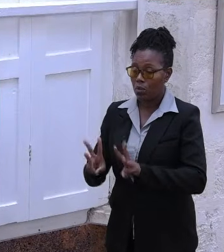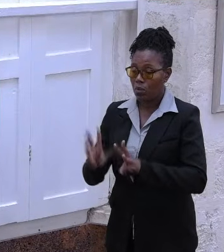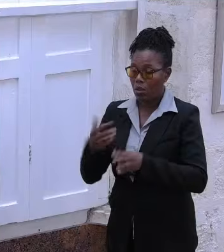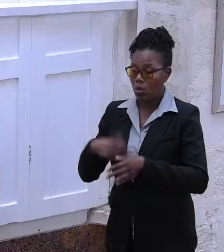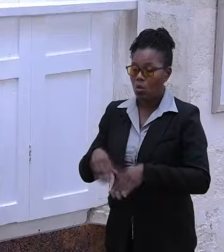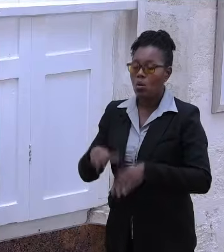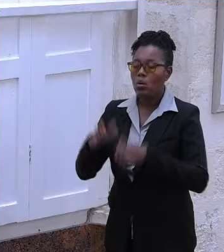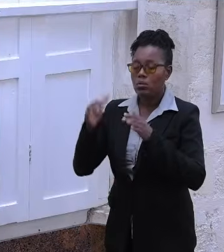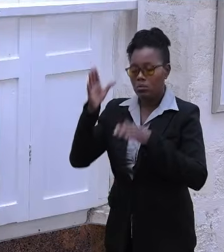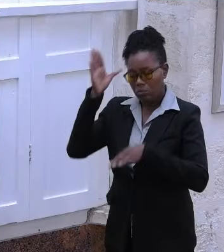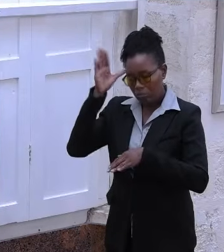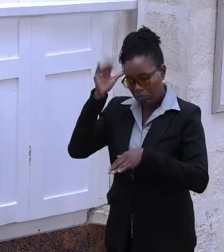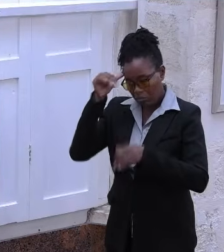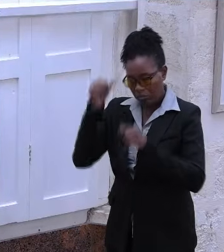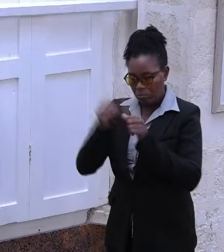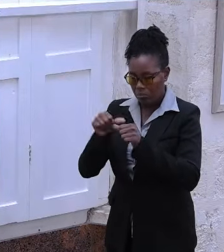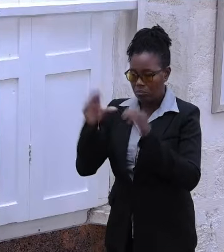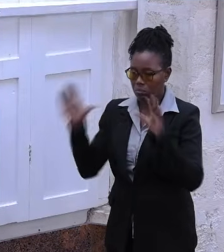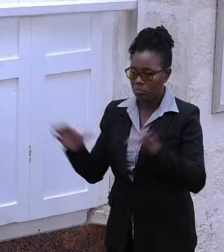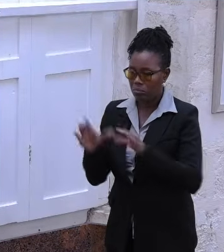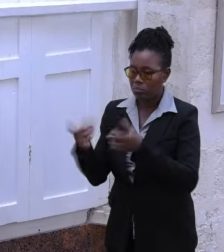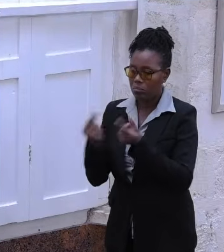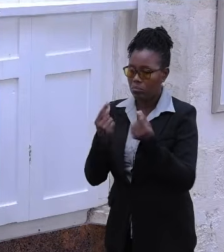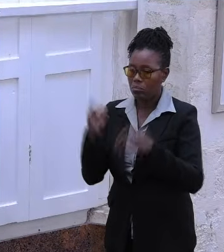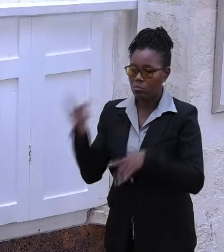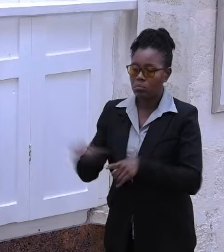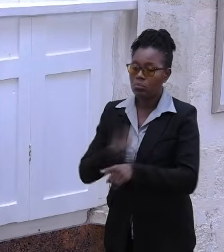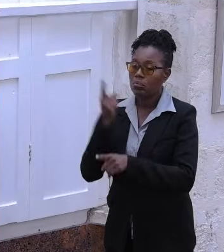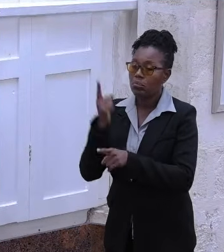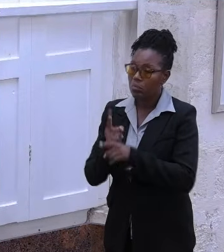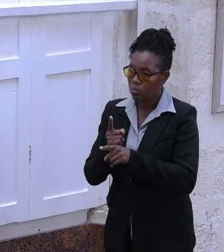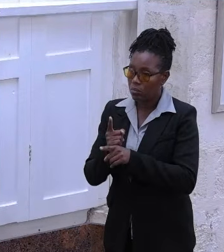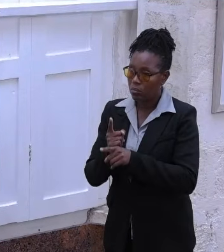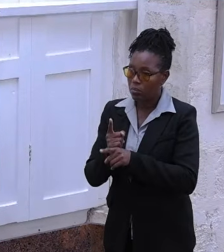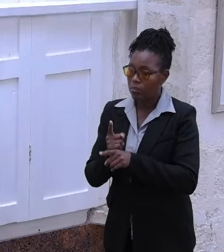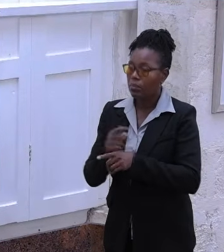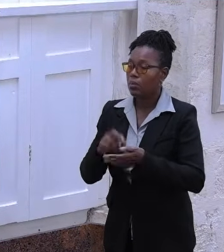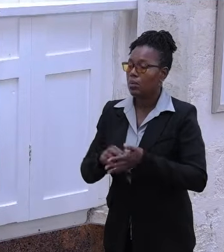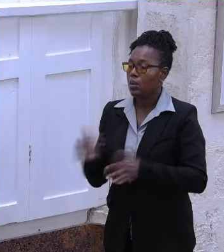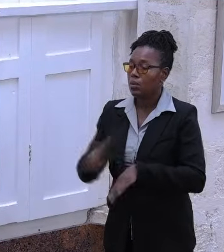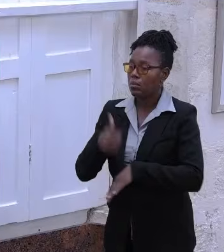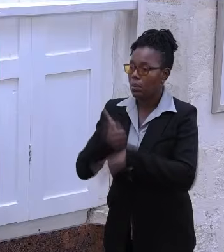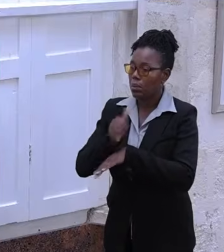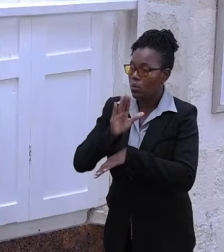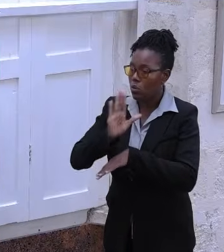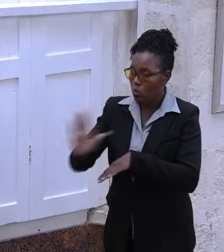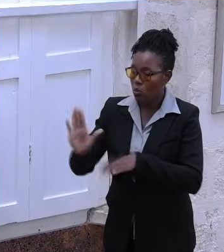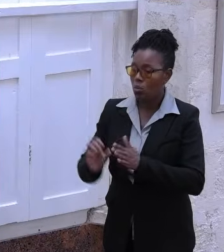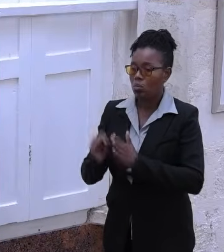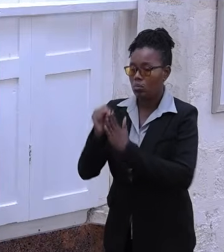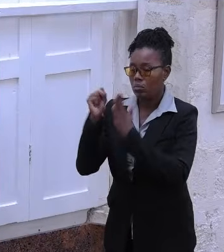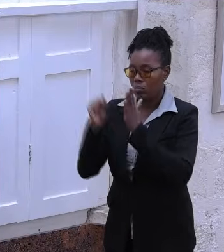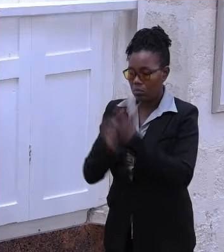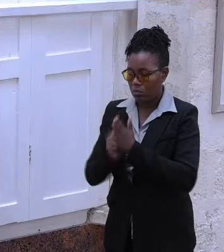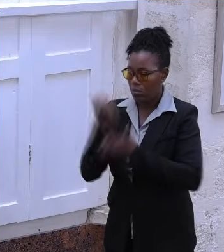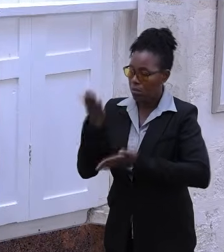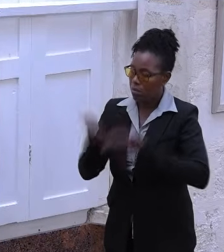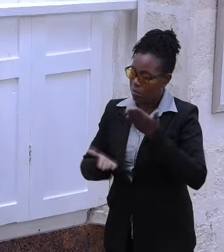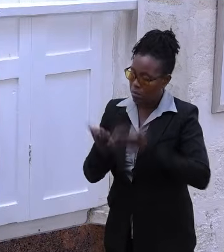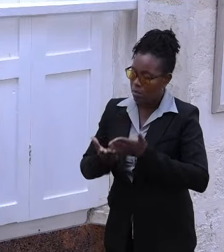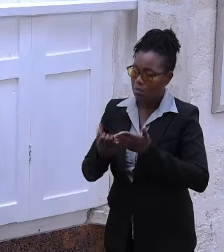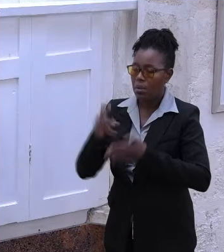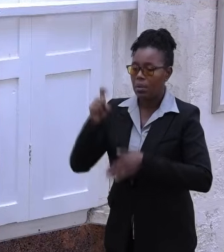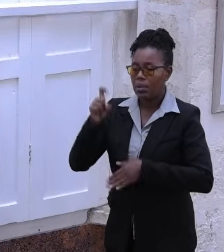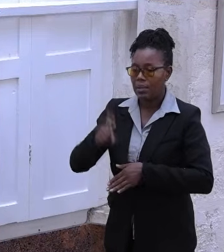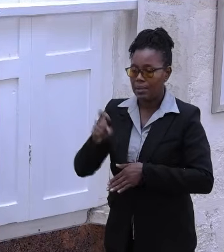right by the country. And therefore, setting your own standards may be required at times, even though